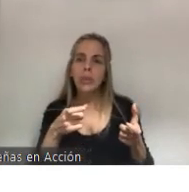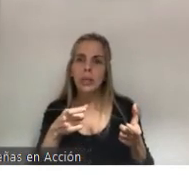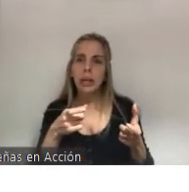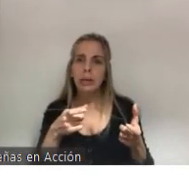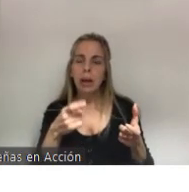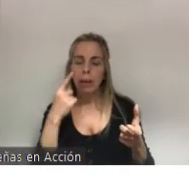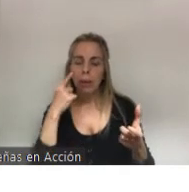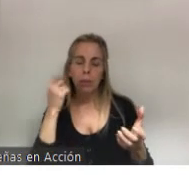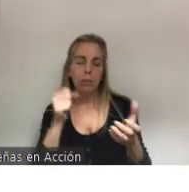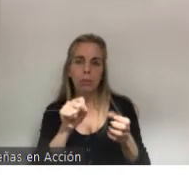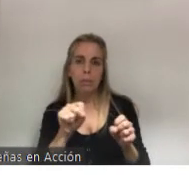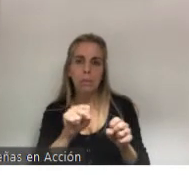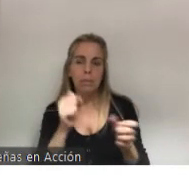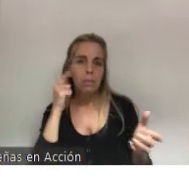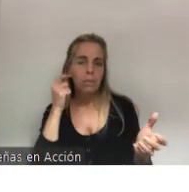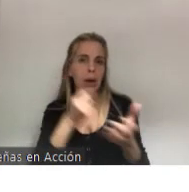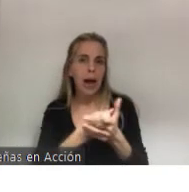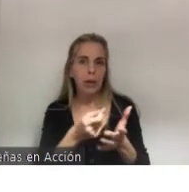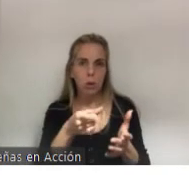a lot of impact.